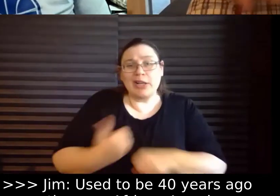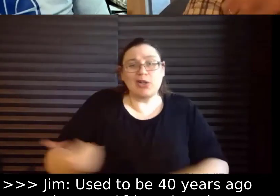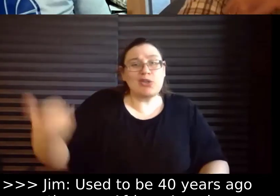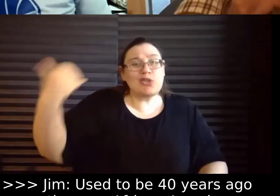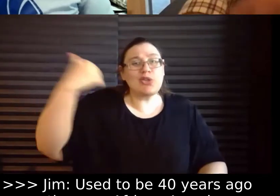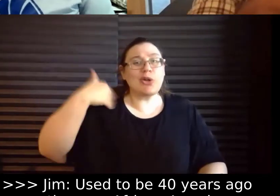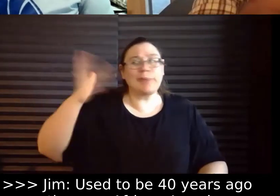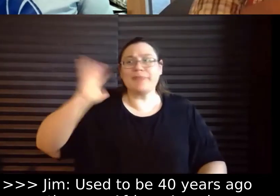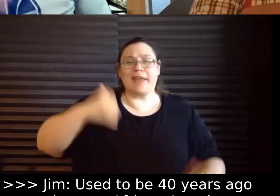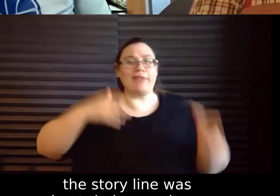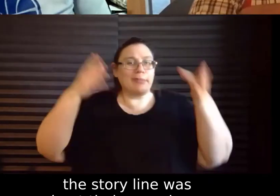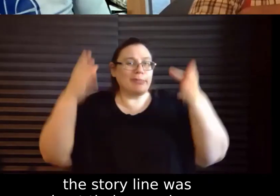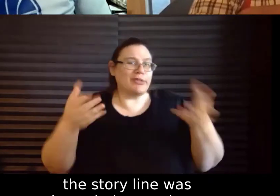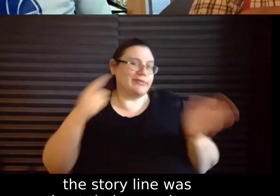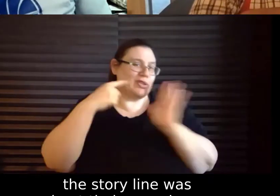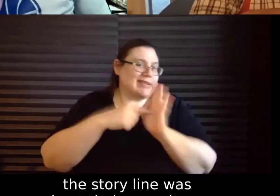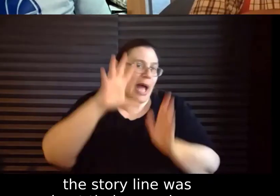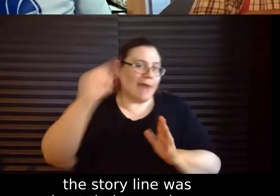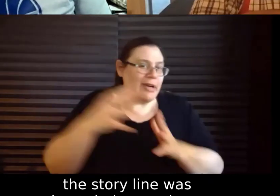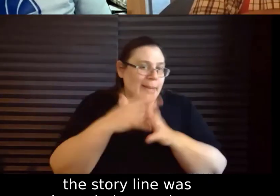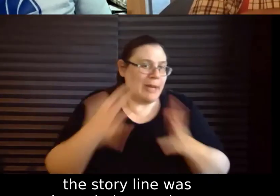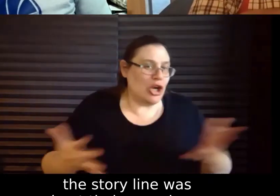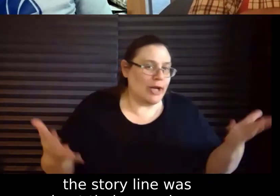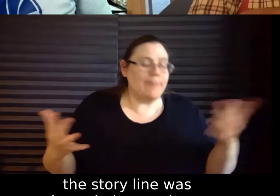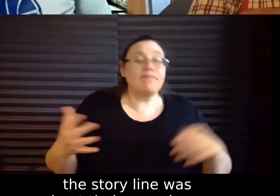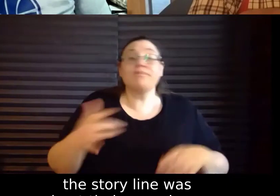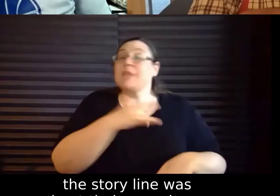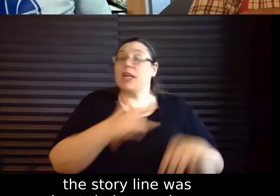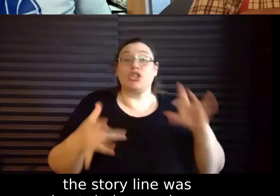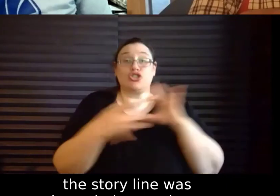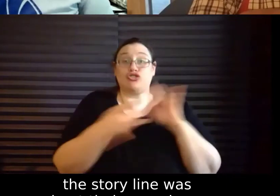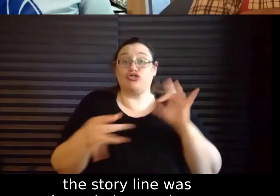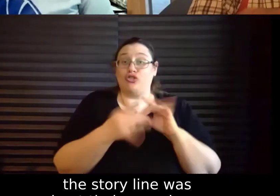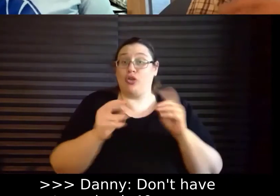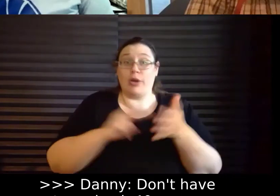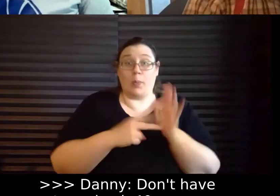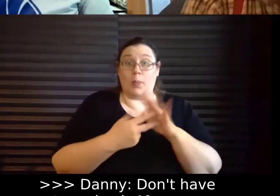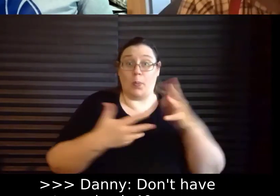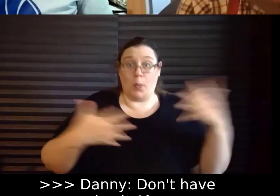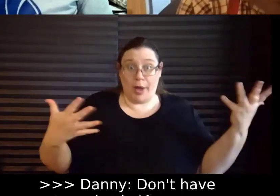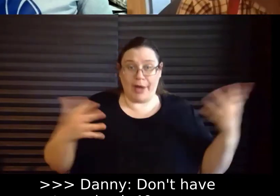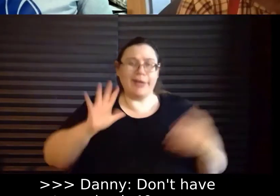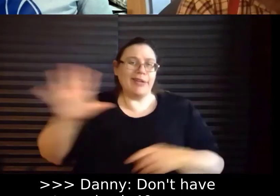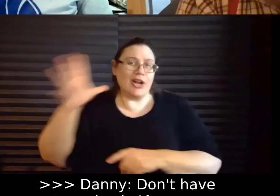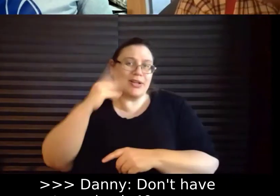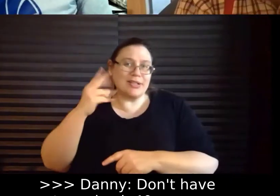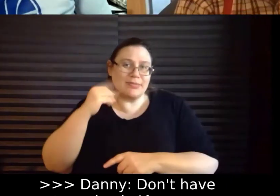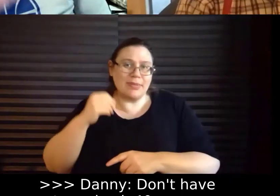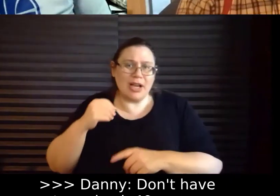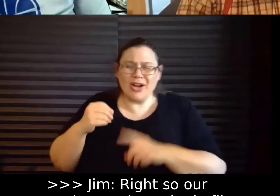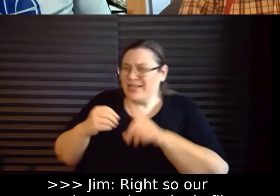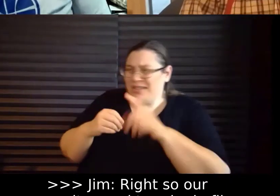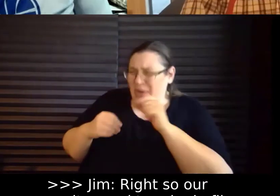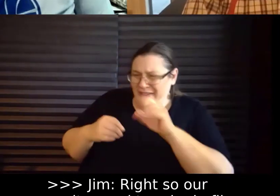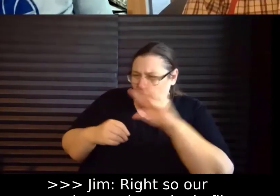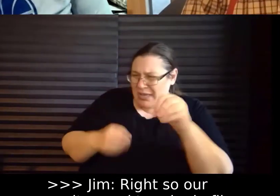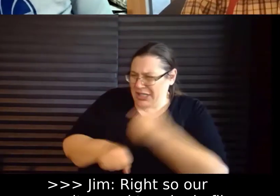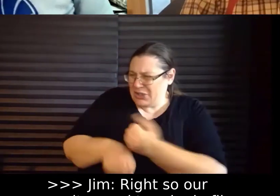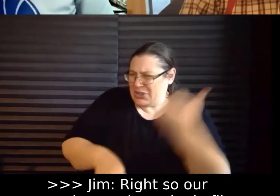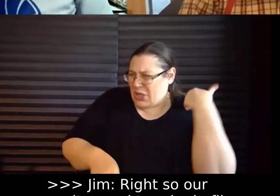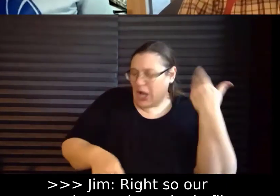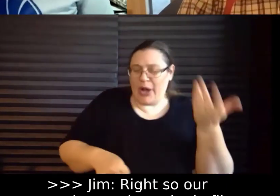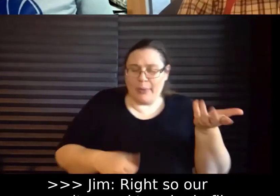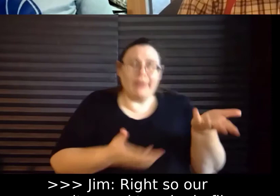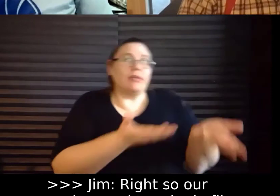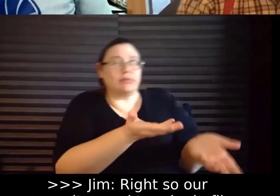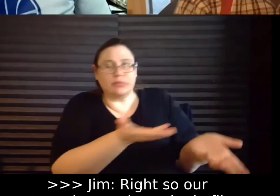let's say they were African American, the storyline typically was about their experience, right? You don't have to go back 40 years, right? No, okay, well, yeah,